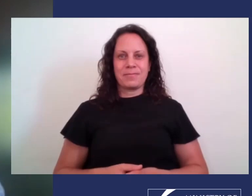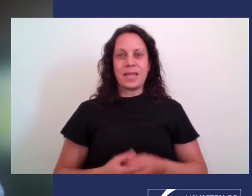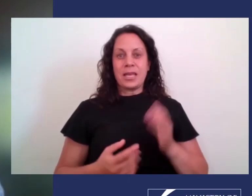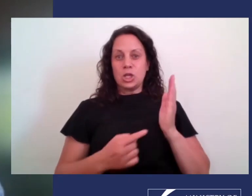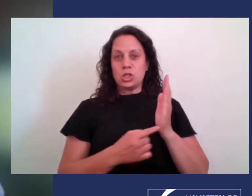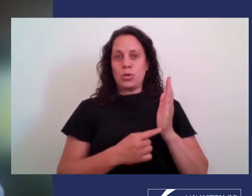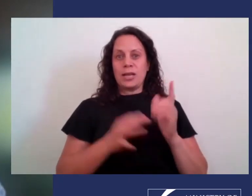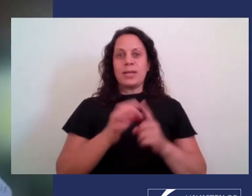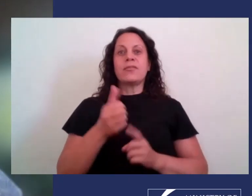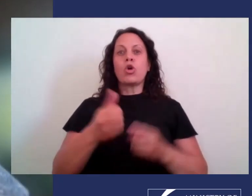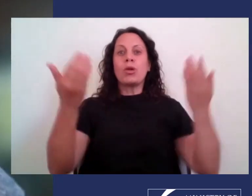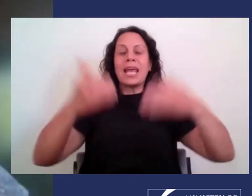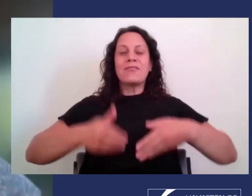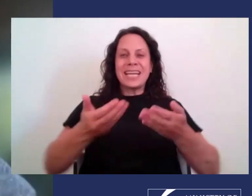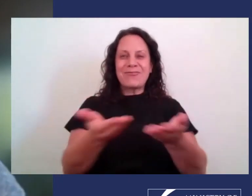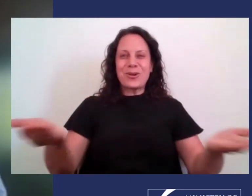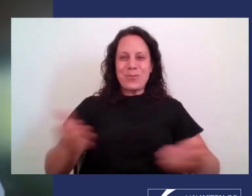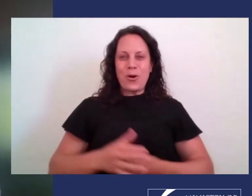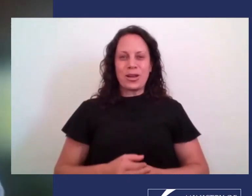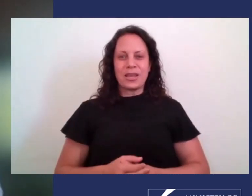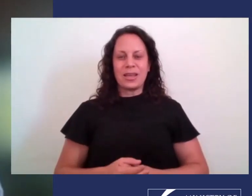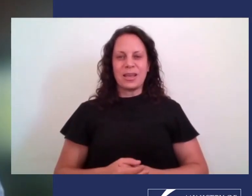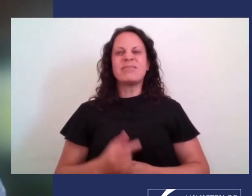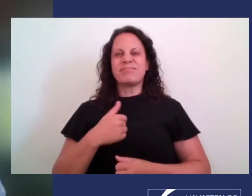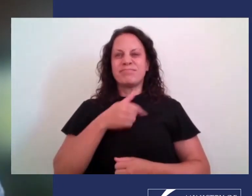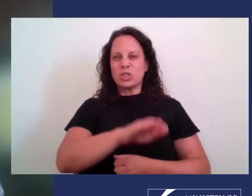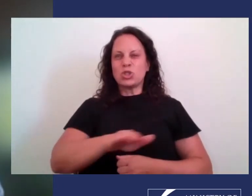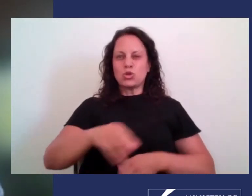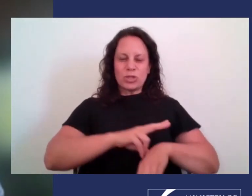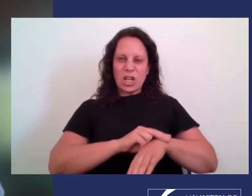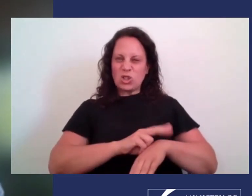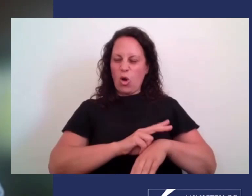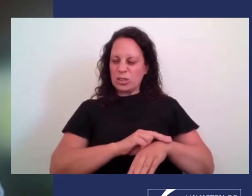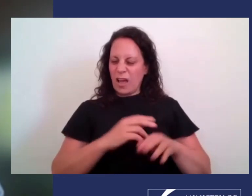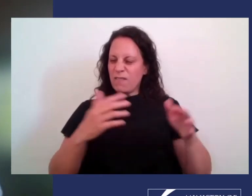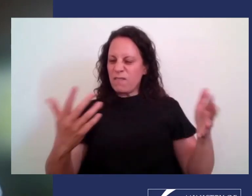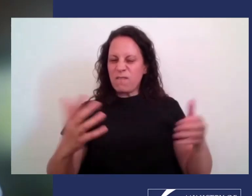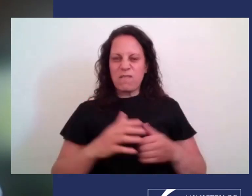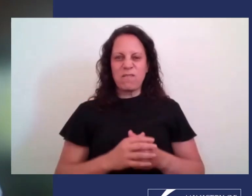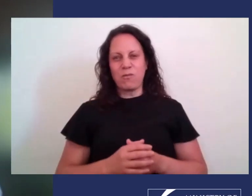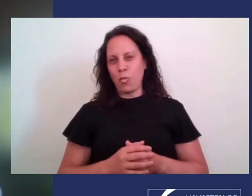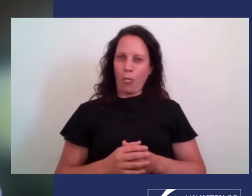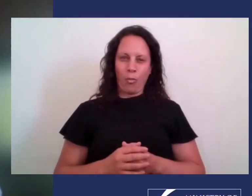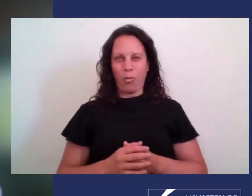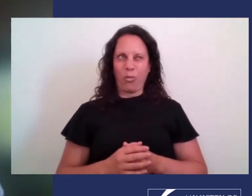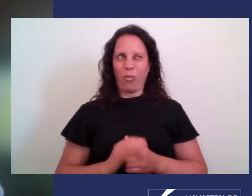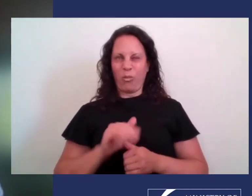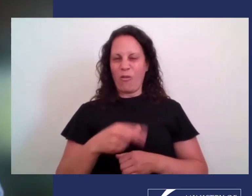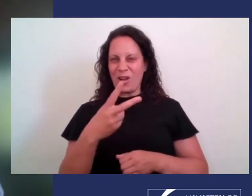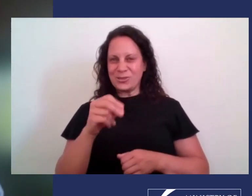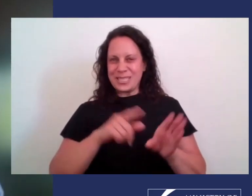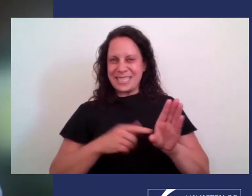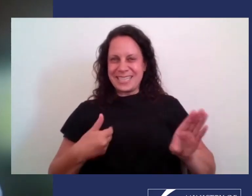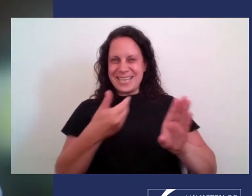Good evening, everybody. Look, I'm a paediatrician and I've been a paediatrician for a couple of decades now, and